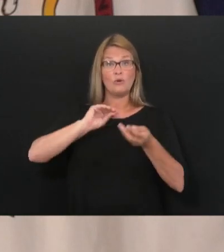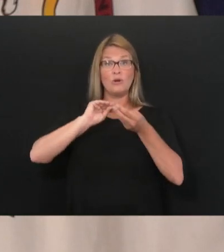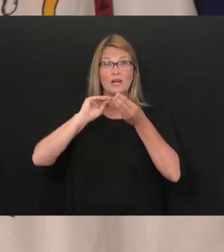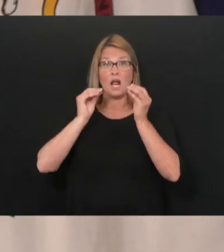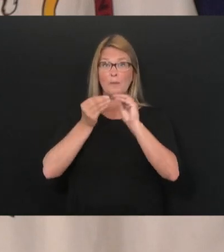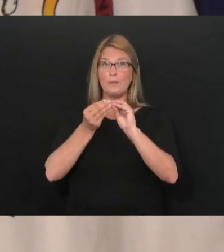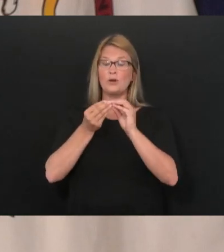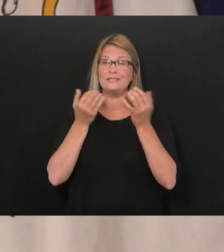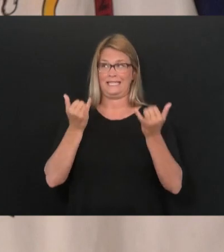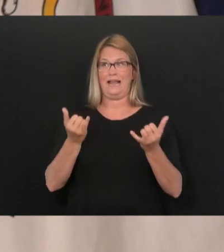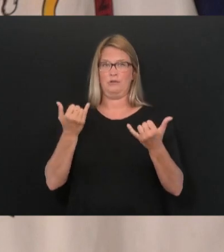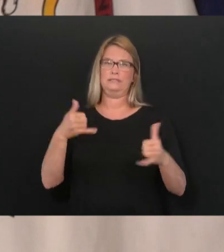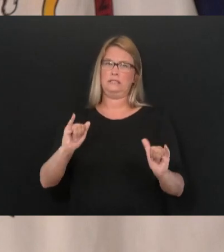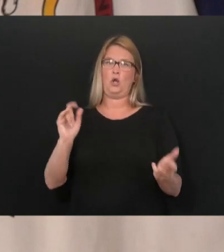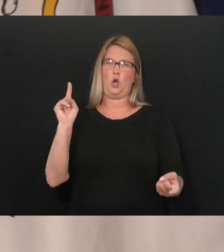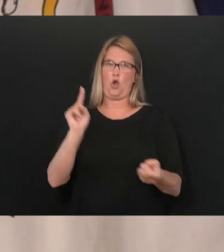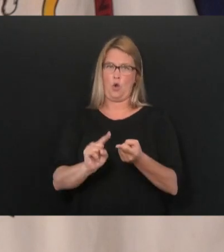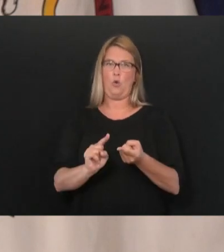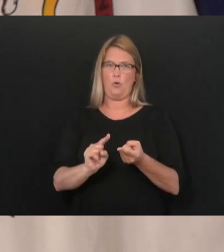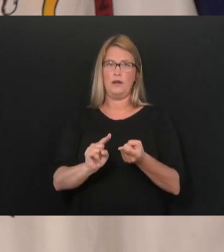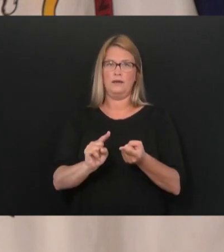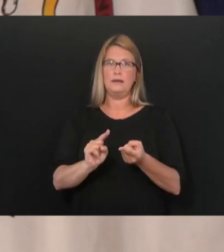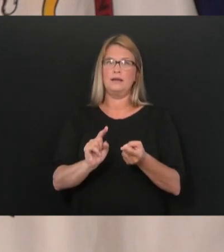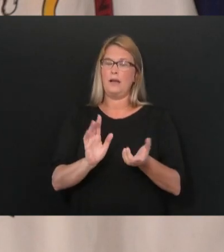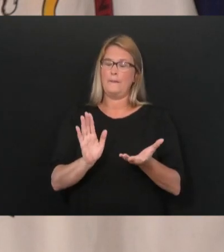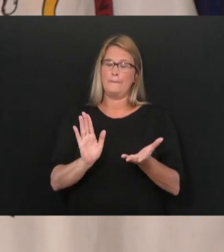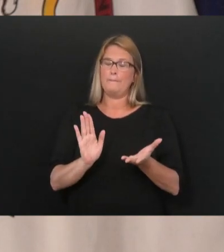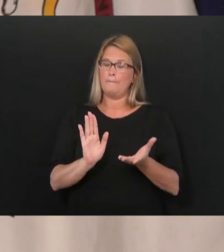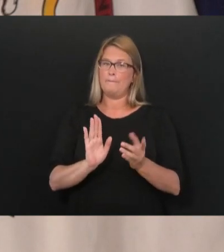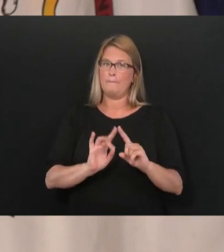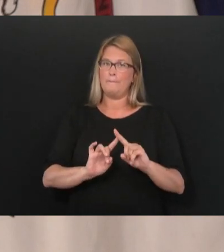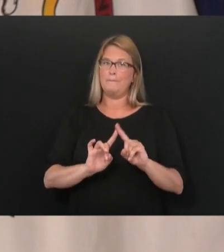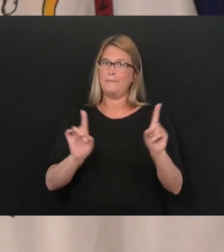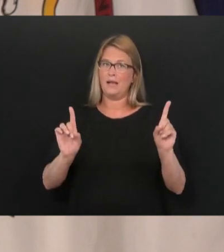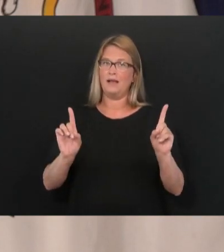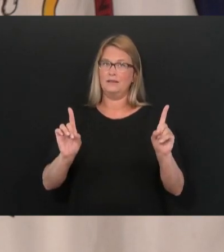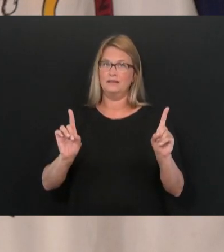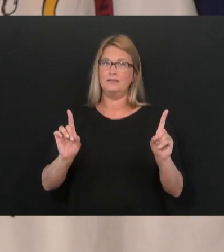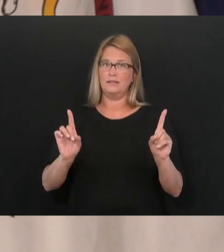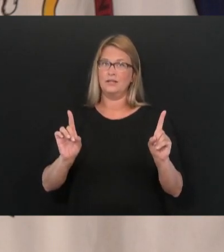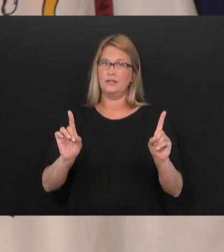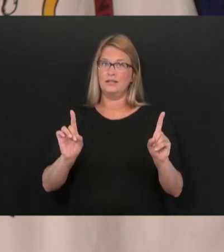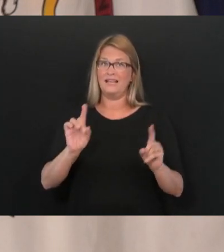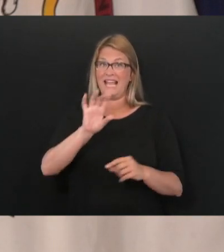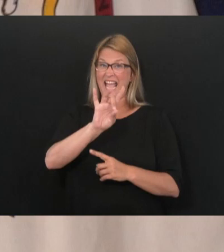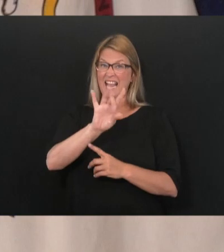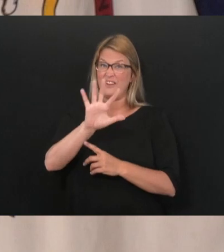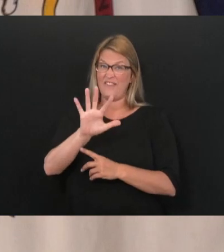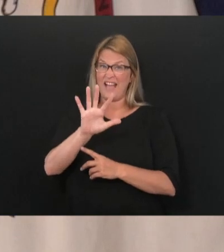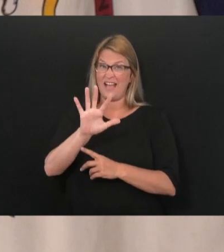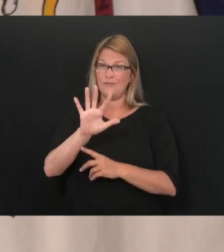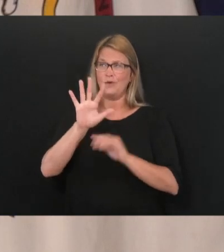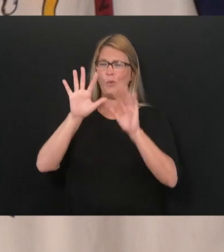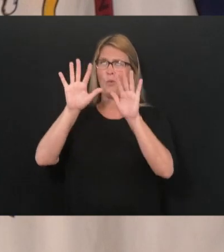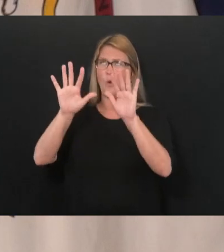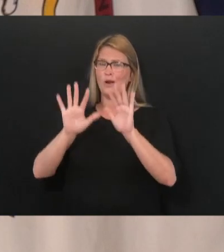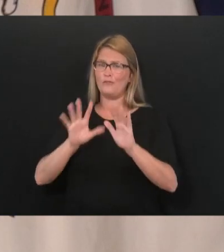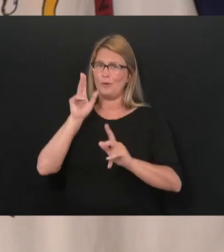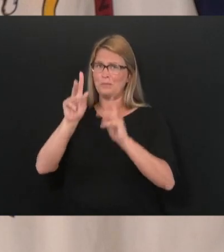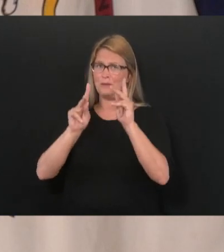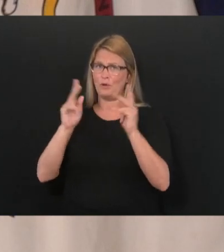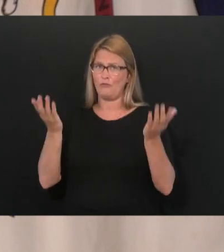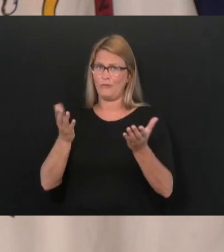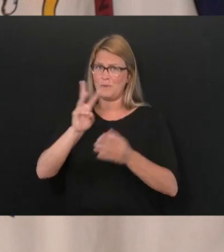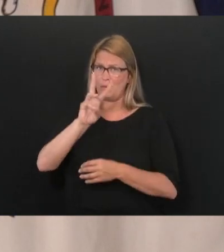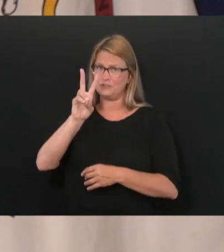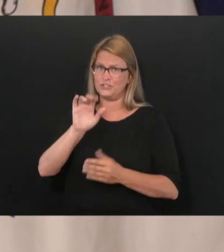very low, this total number is still 85 wonderful West Virginians.